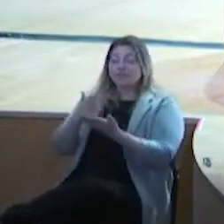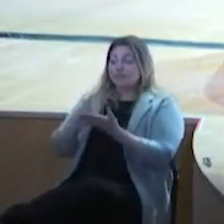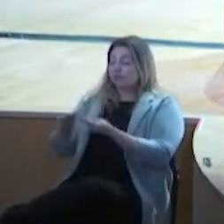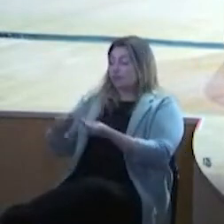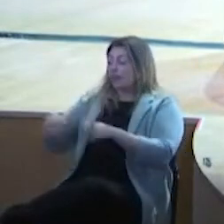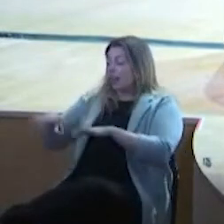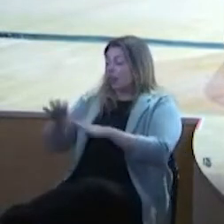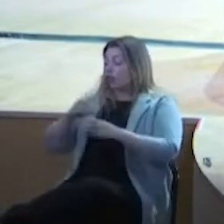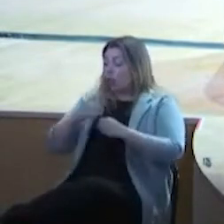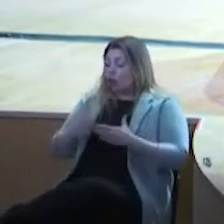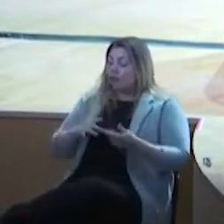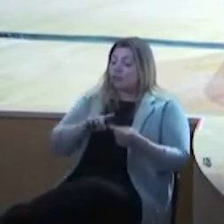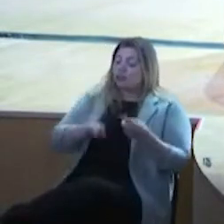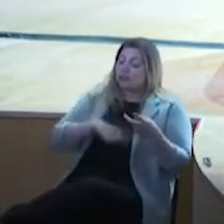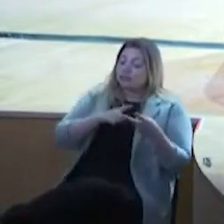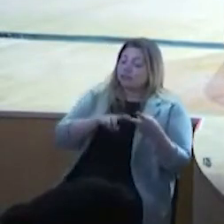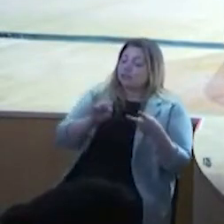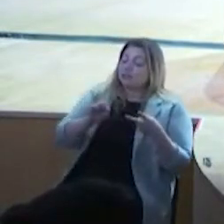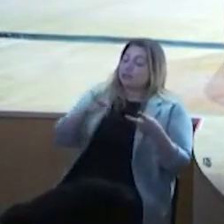septic leaks,